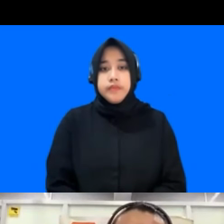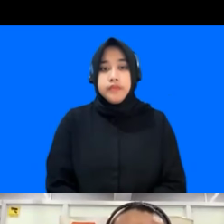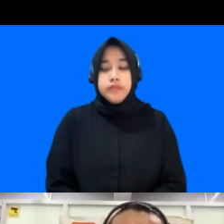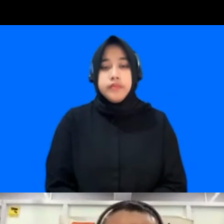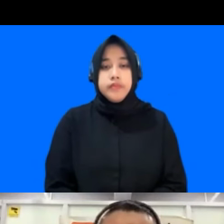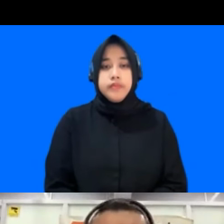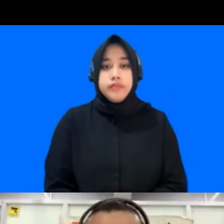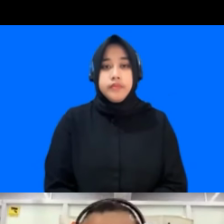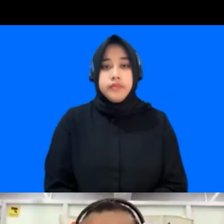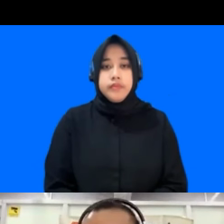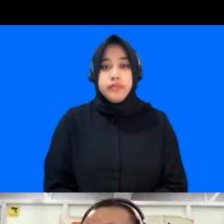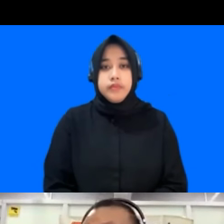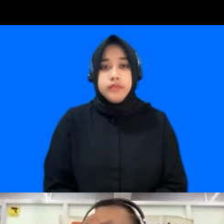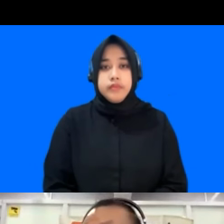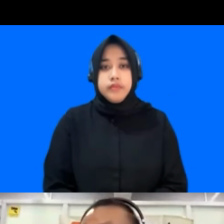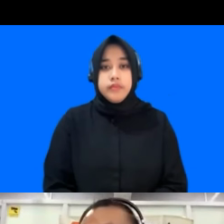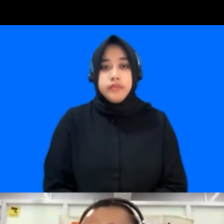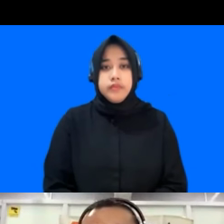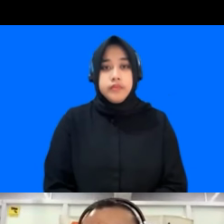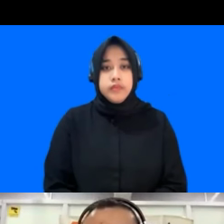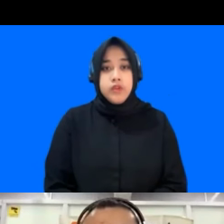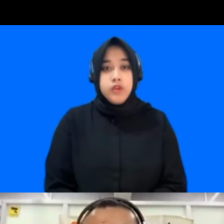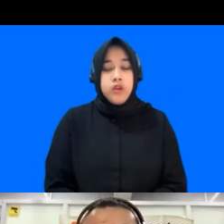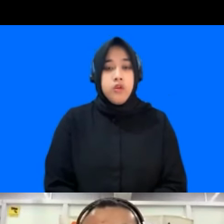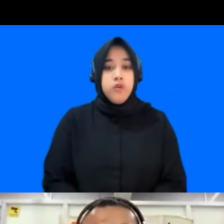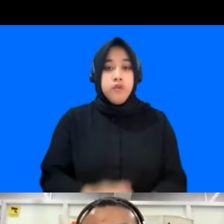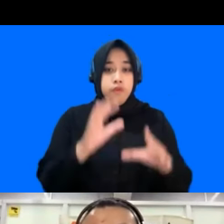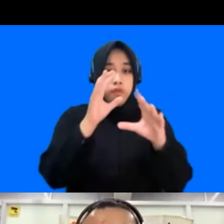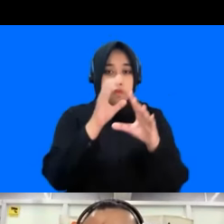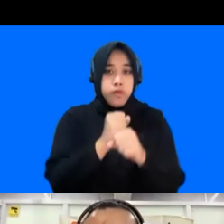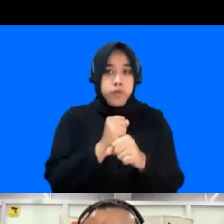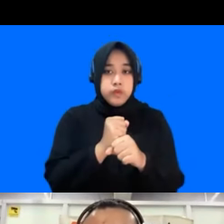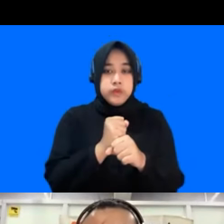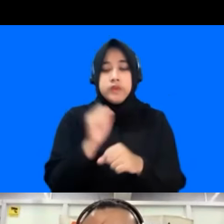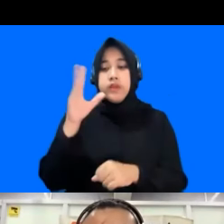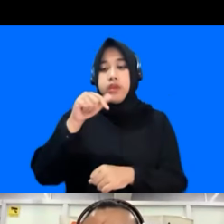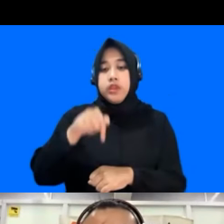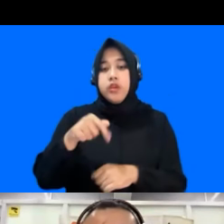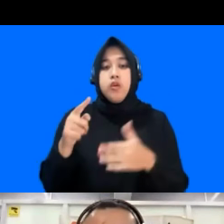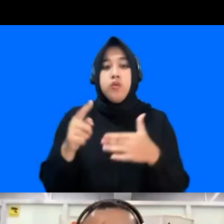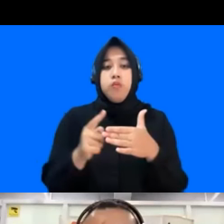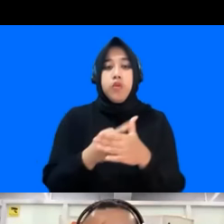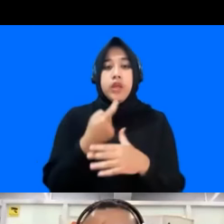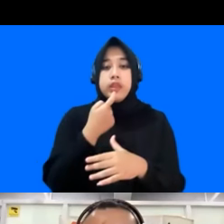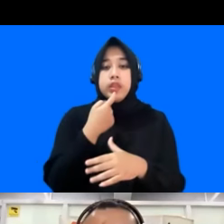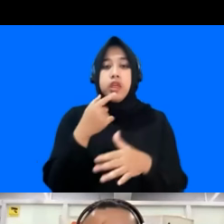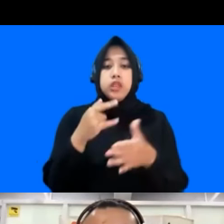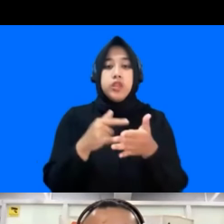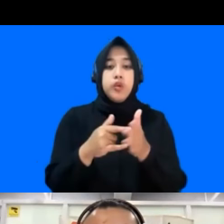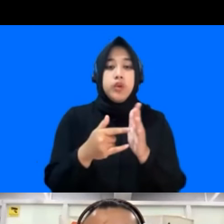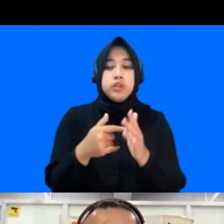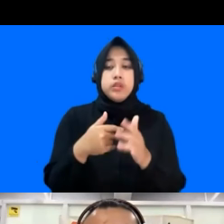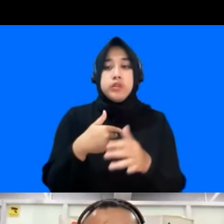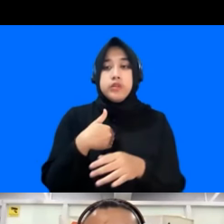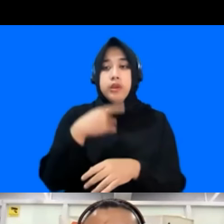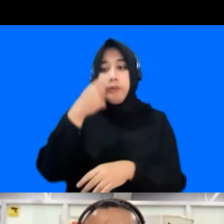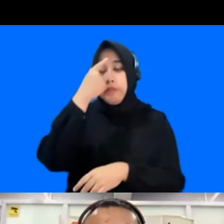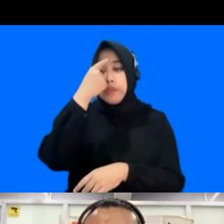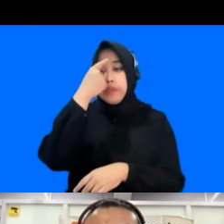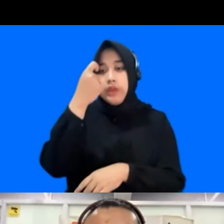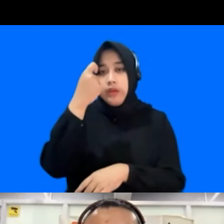today. All right. Starting with assistive technology, our belief is really moved by these